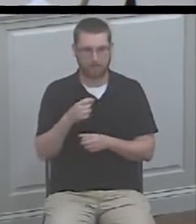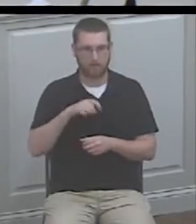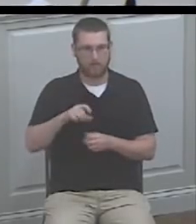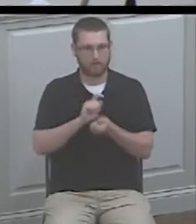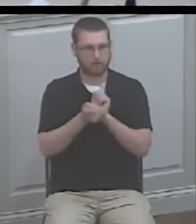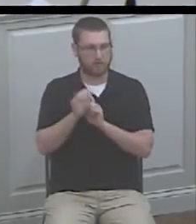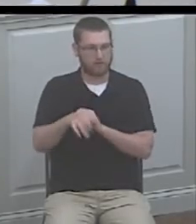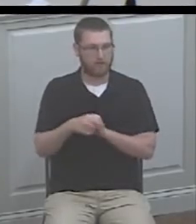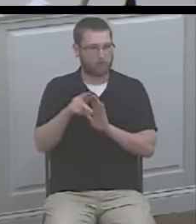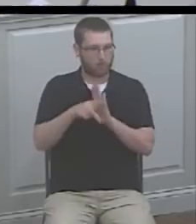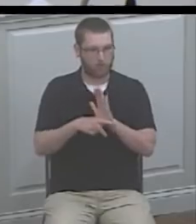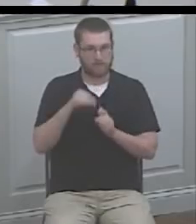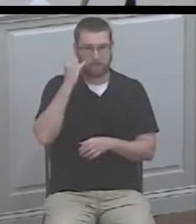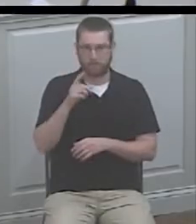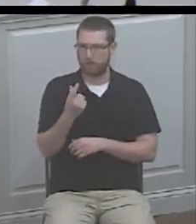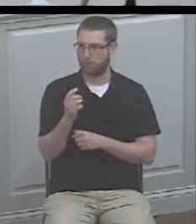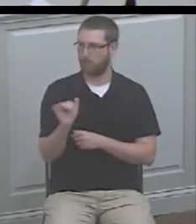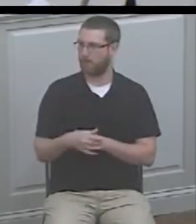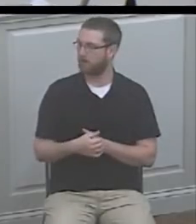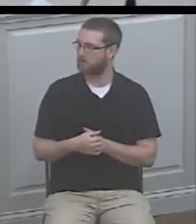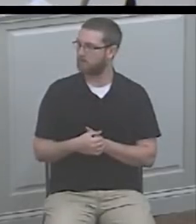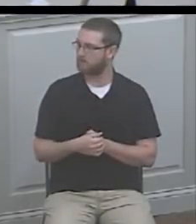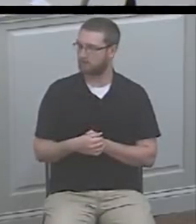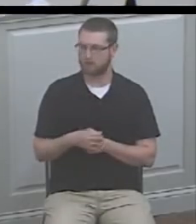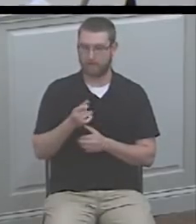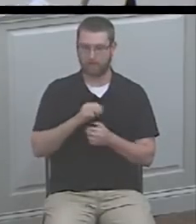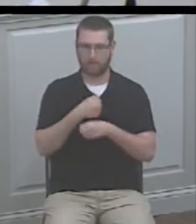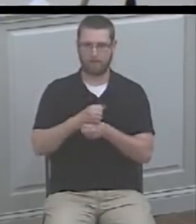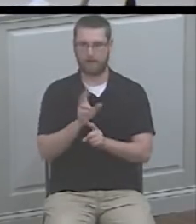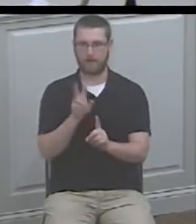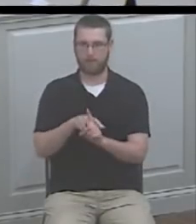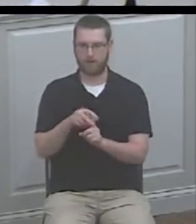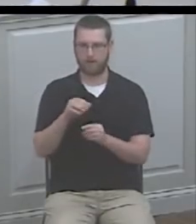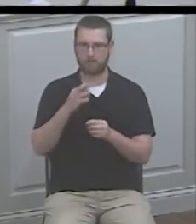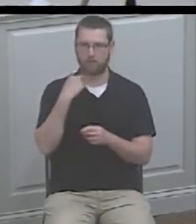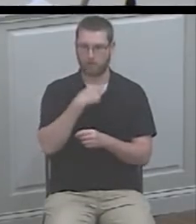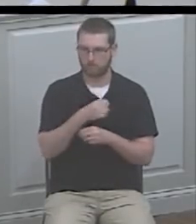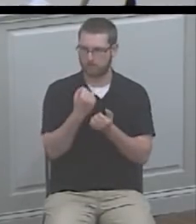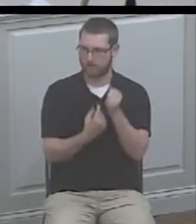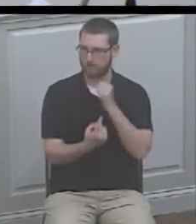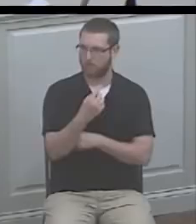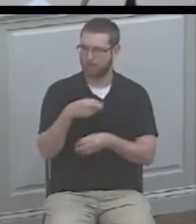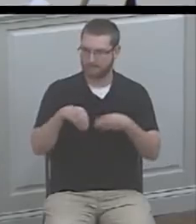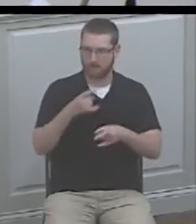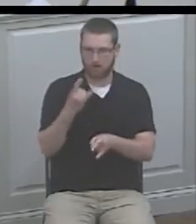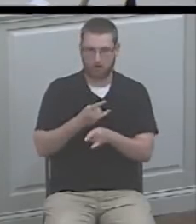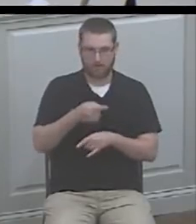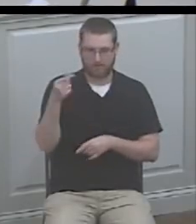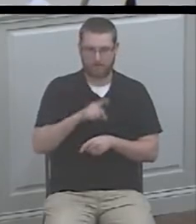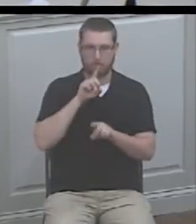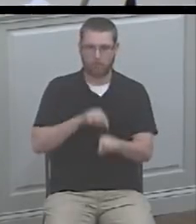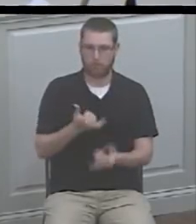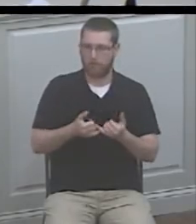change that by ordinance if we wanted to make it applicable to them, but this municipal order governs only